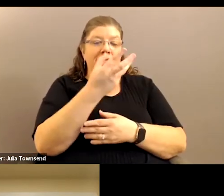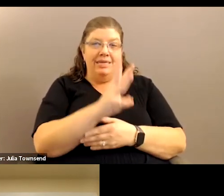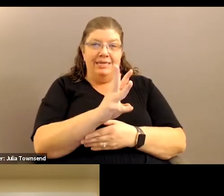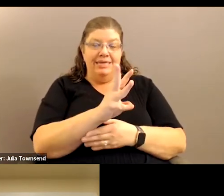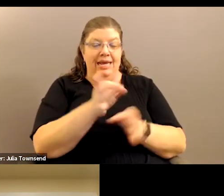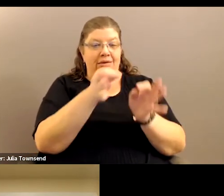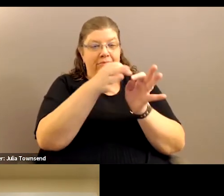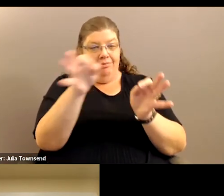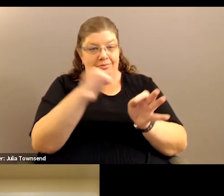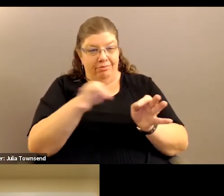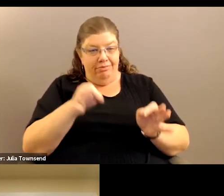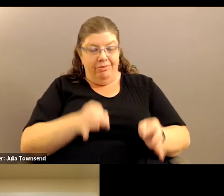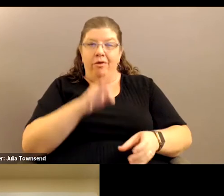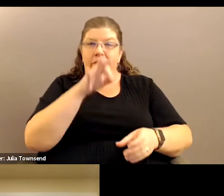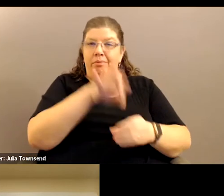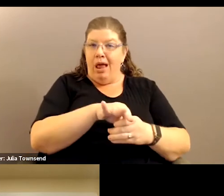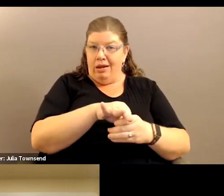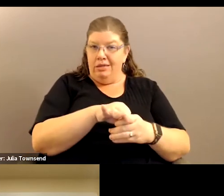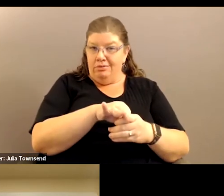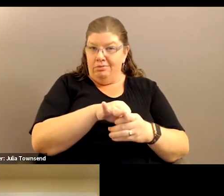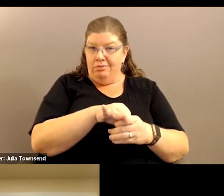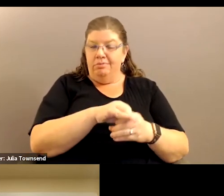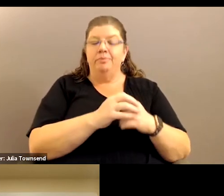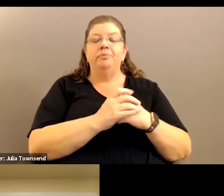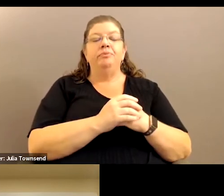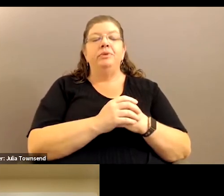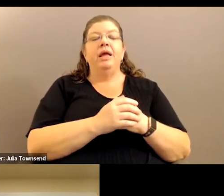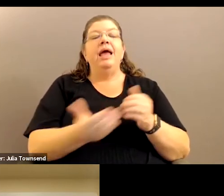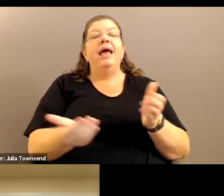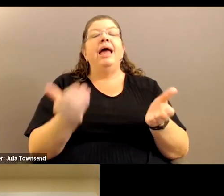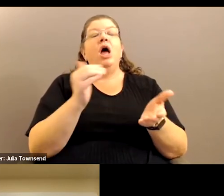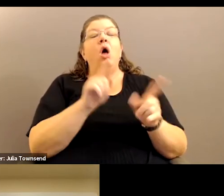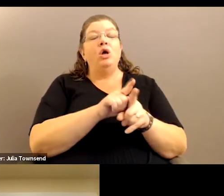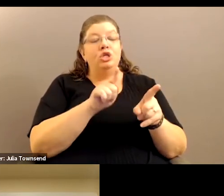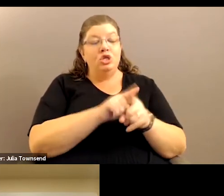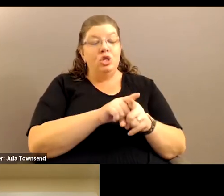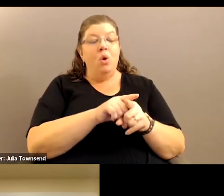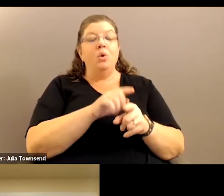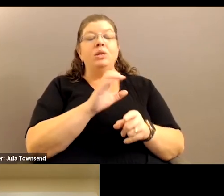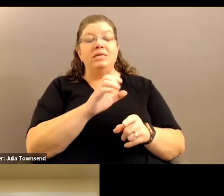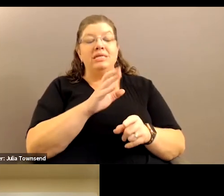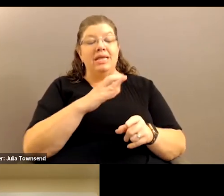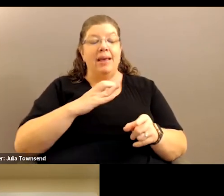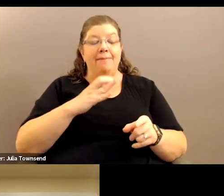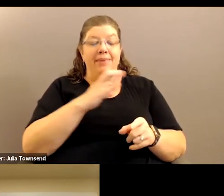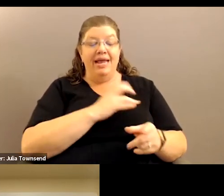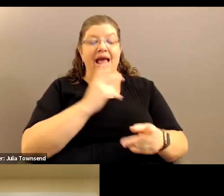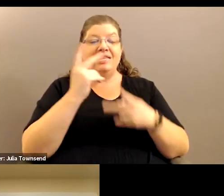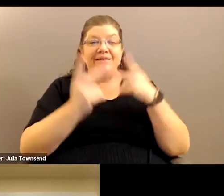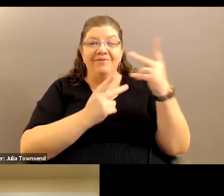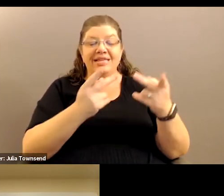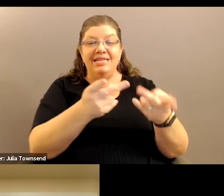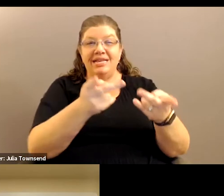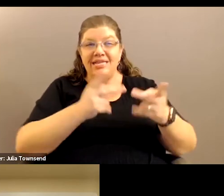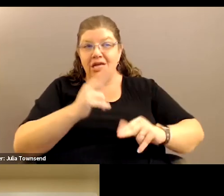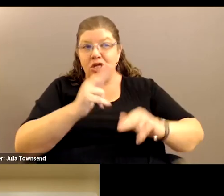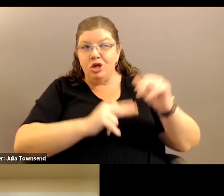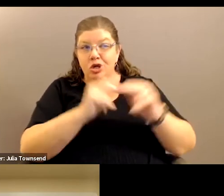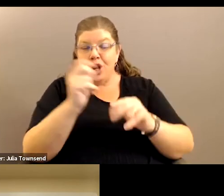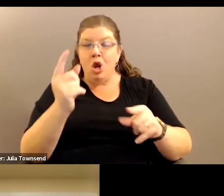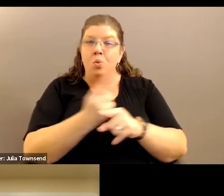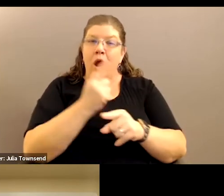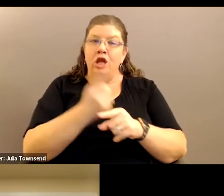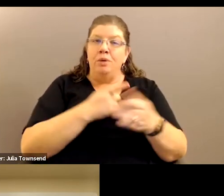language additionally the cboc has visited sites under construction and received regular project